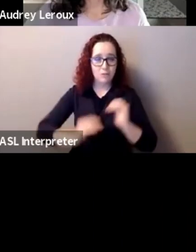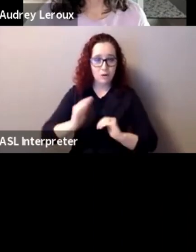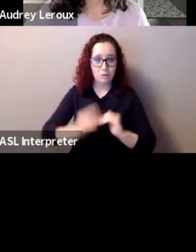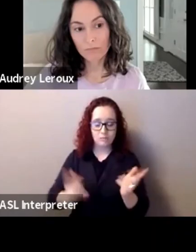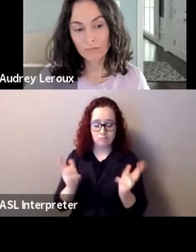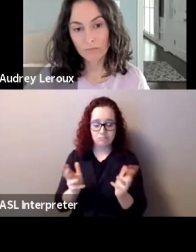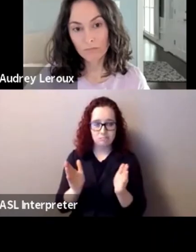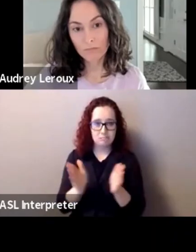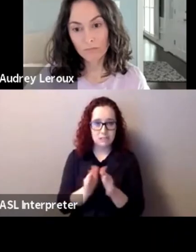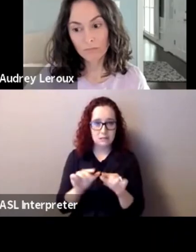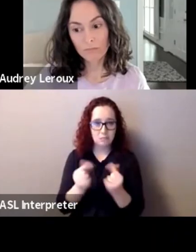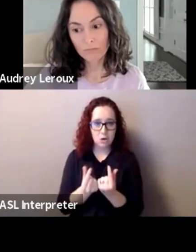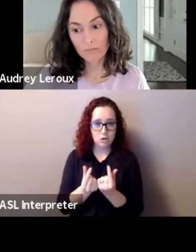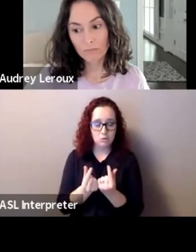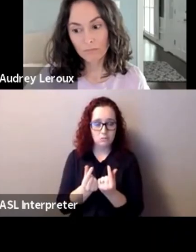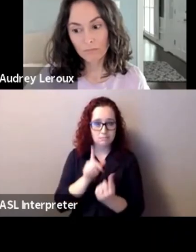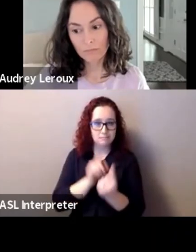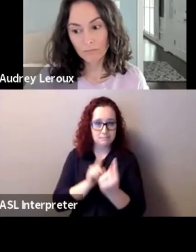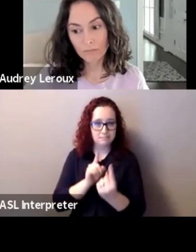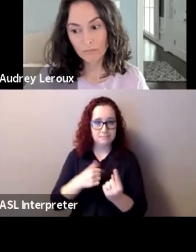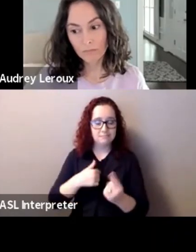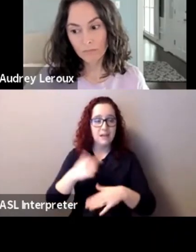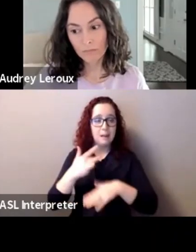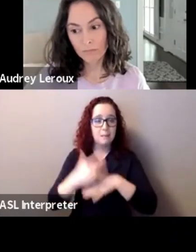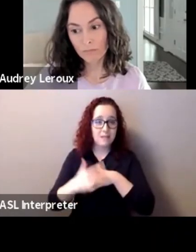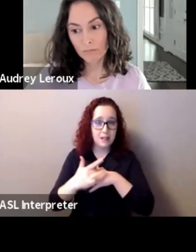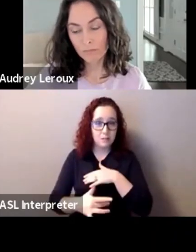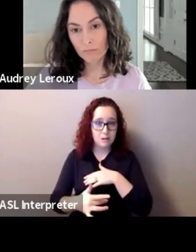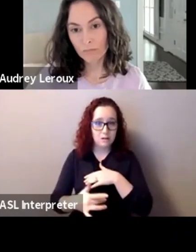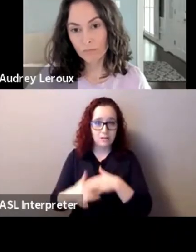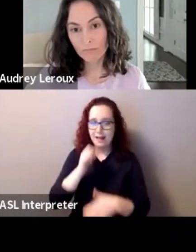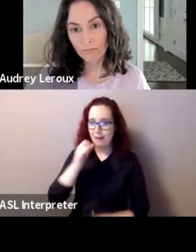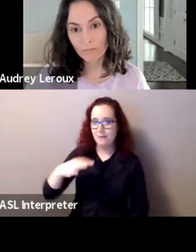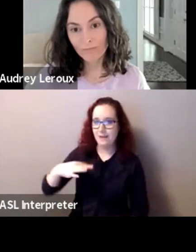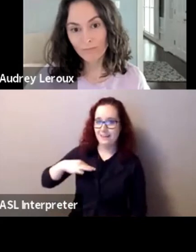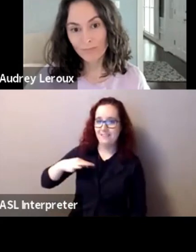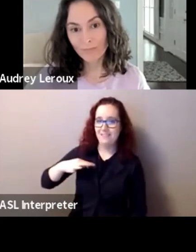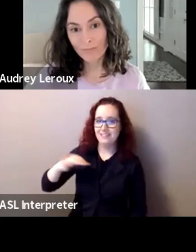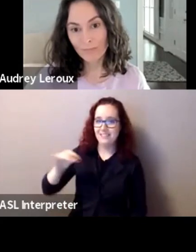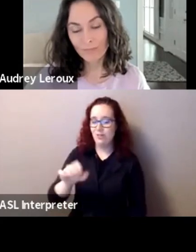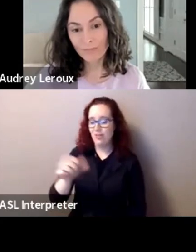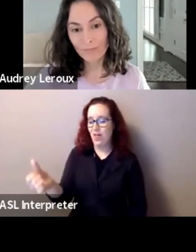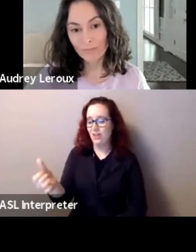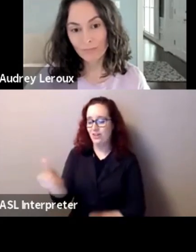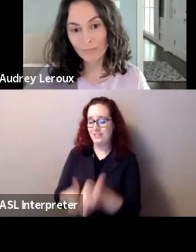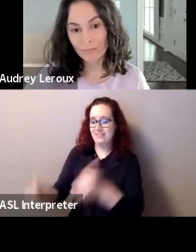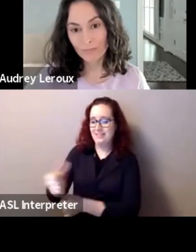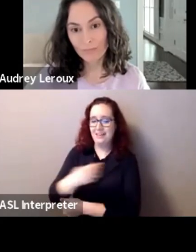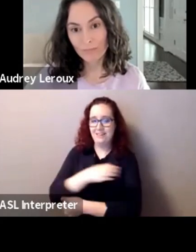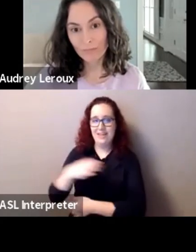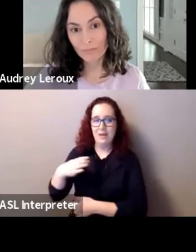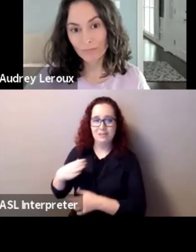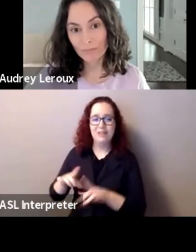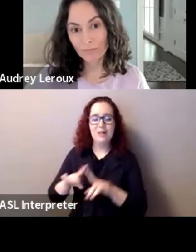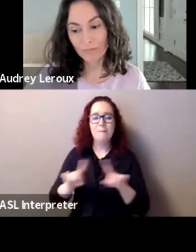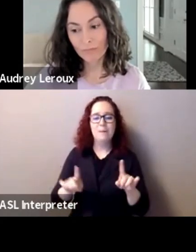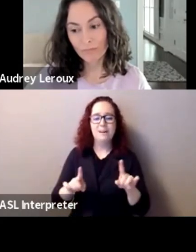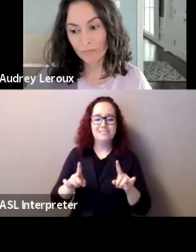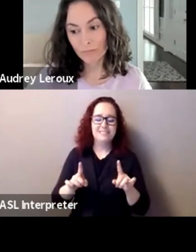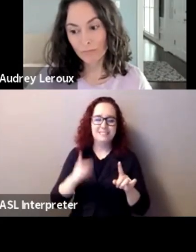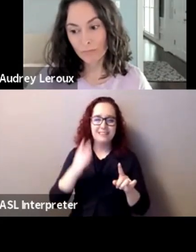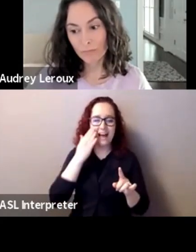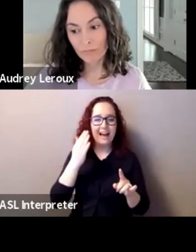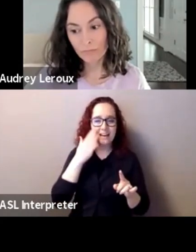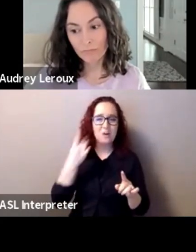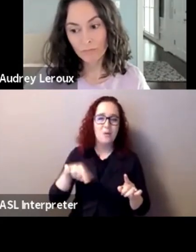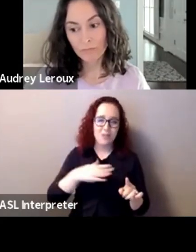small group, I'm always available. I don't want to volunteer the members of the SIG-EC, but I can guarantee you at least one of them would be available to